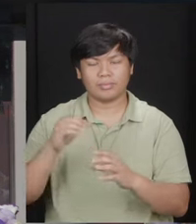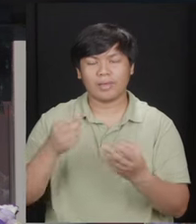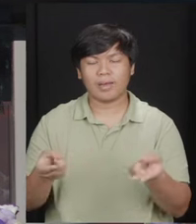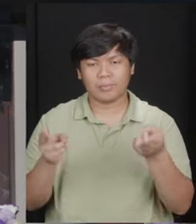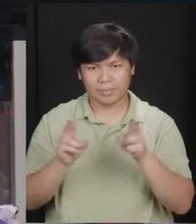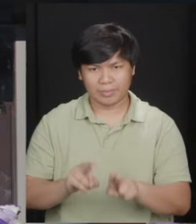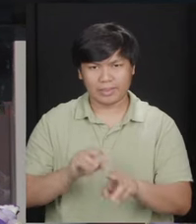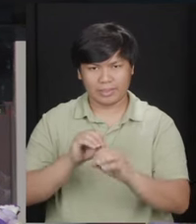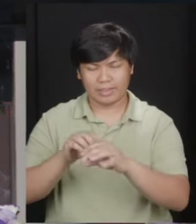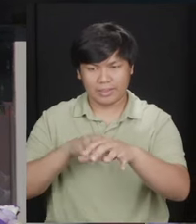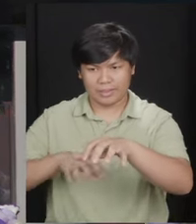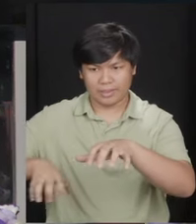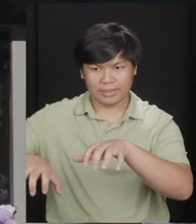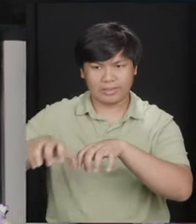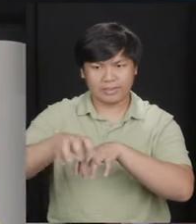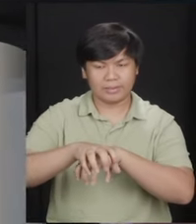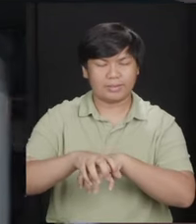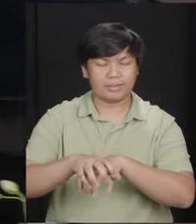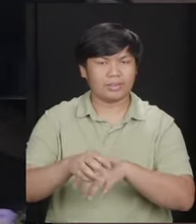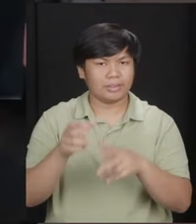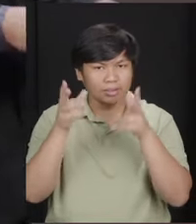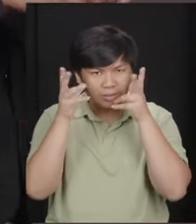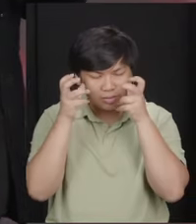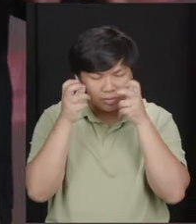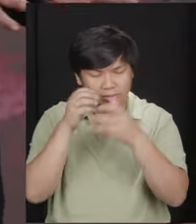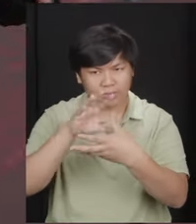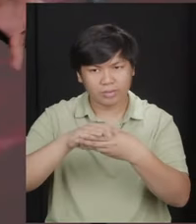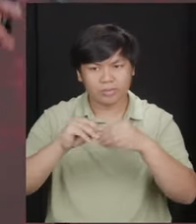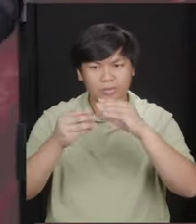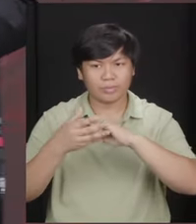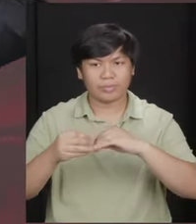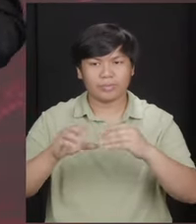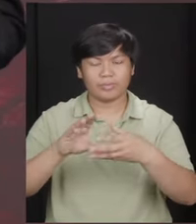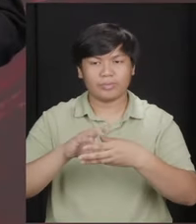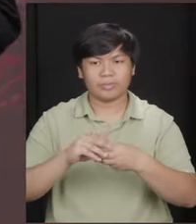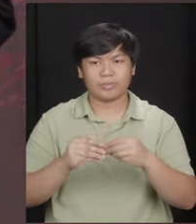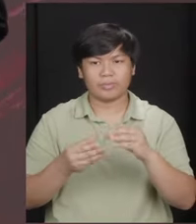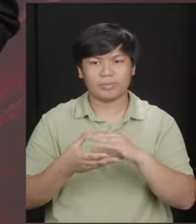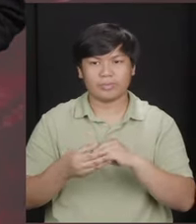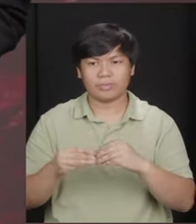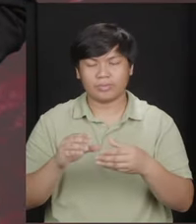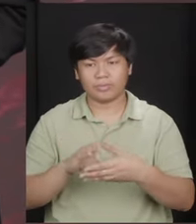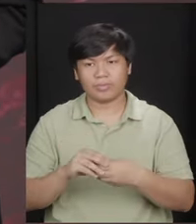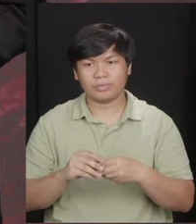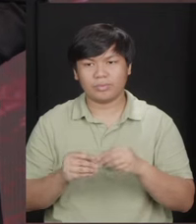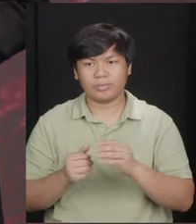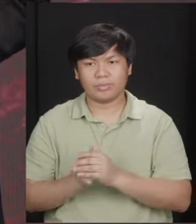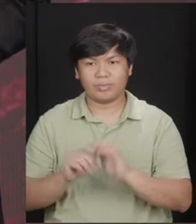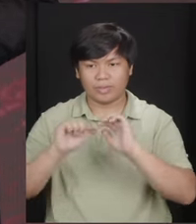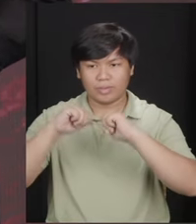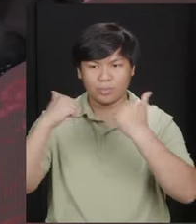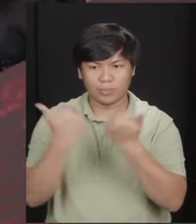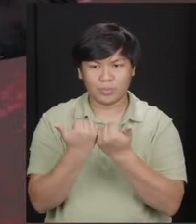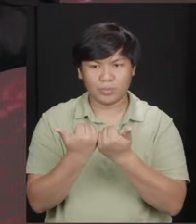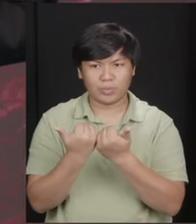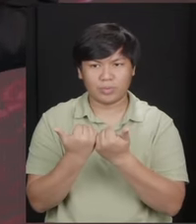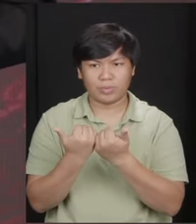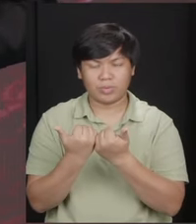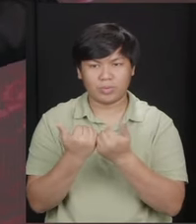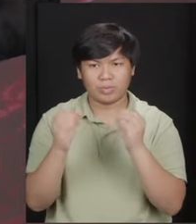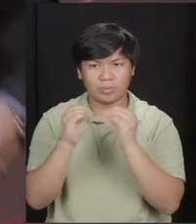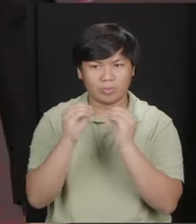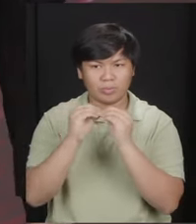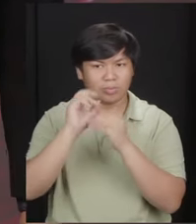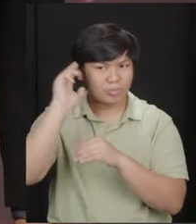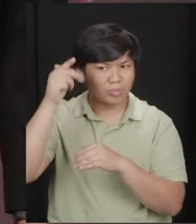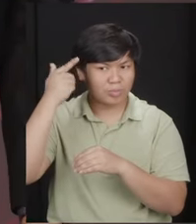neighborhoods. You know, I've heard horror stories about how village homeowners associations are even more politicized